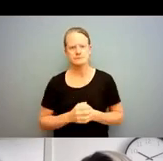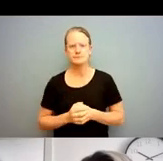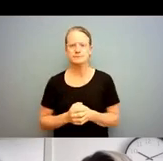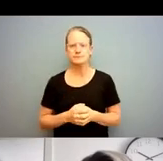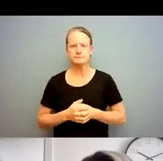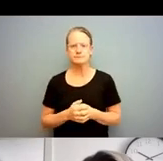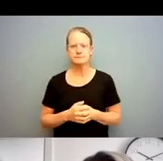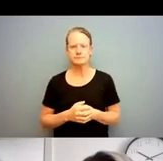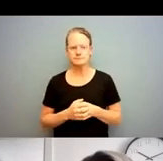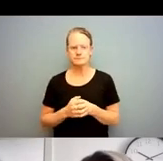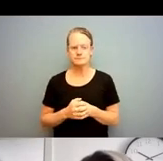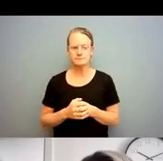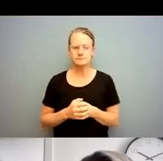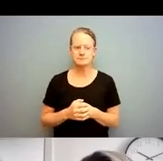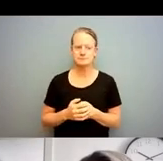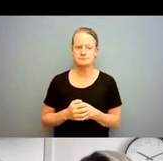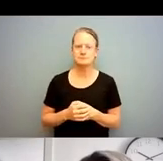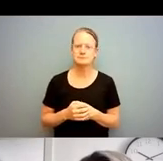disorders